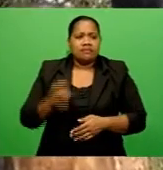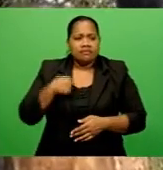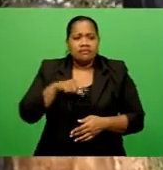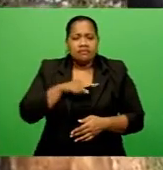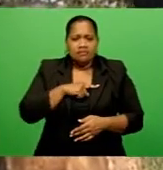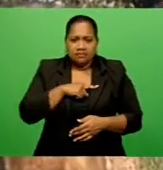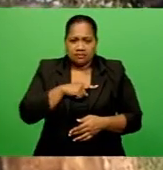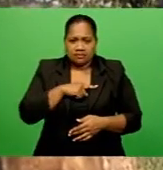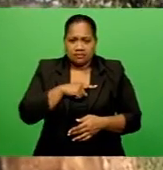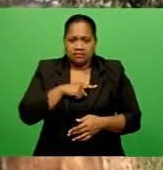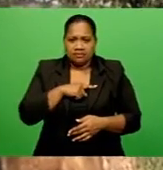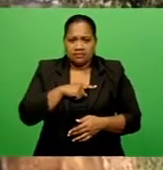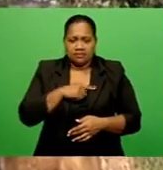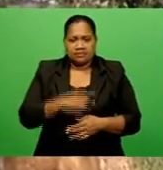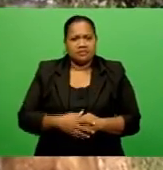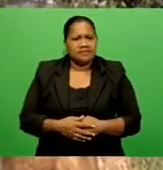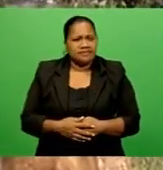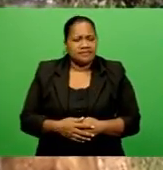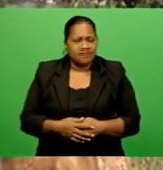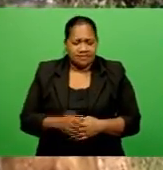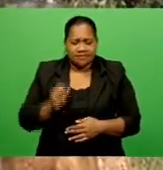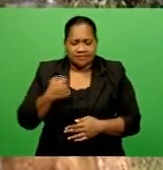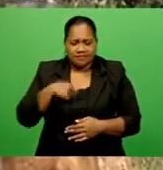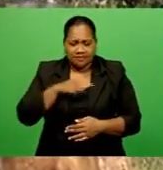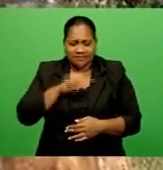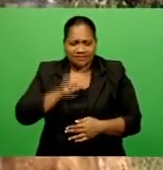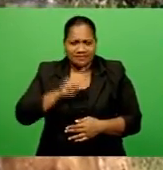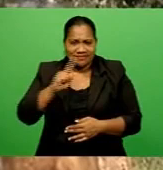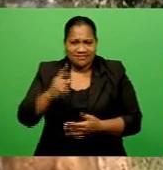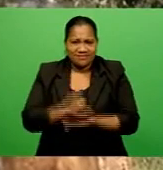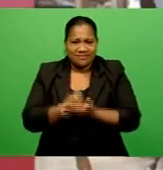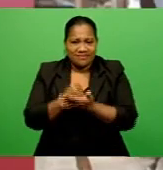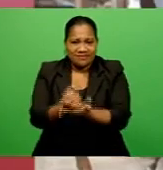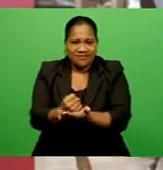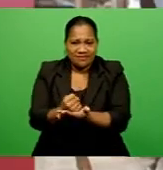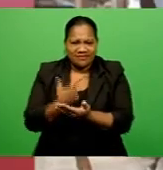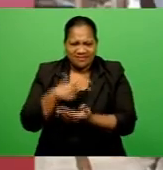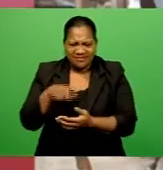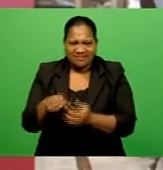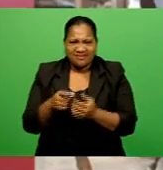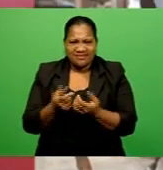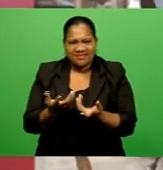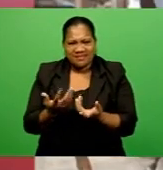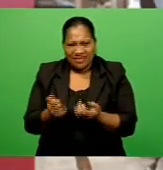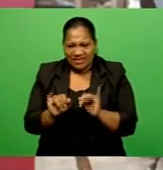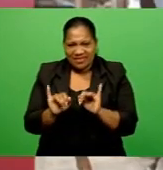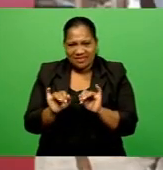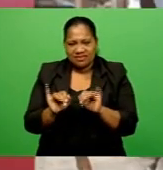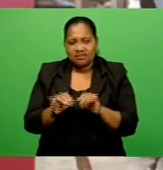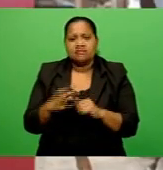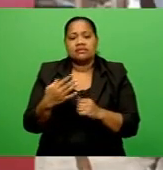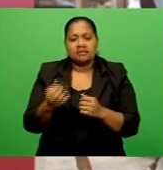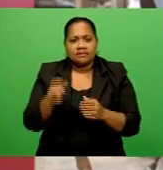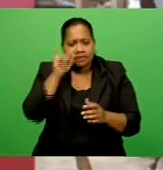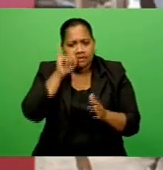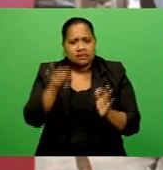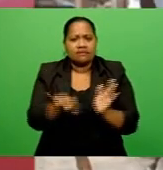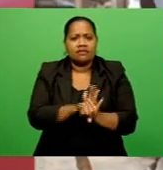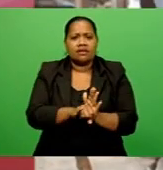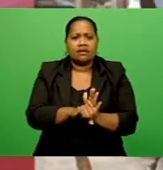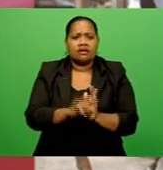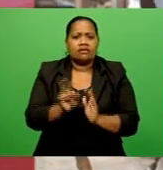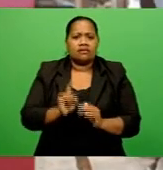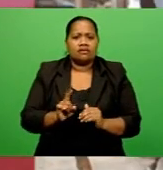for long-term trauma counseling support due to grief and loss issues. We've also identified the need for